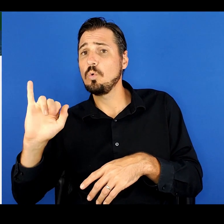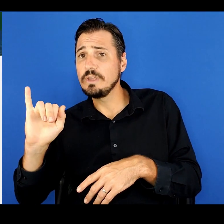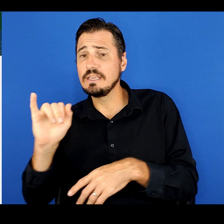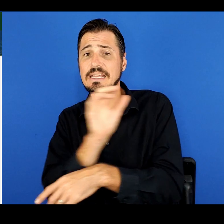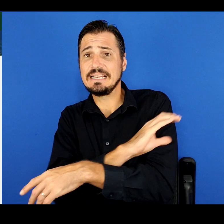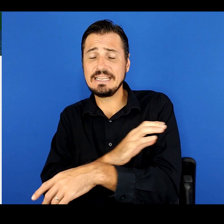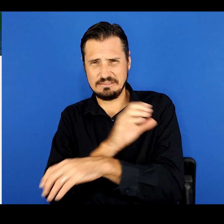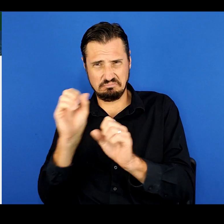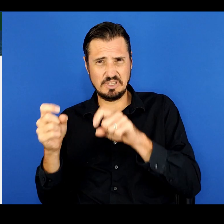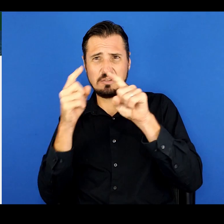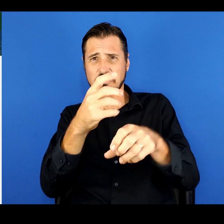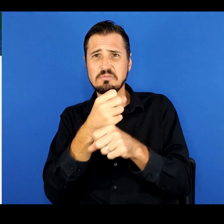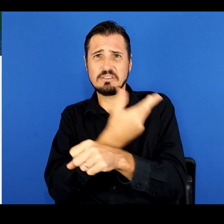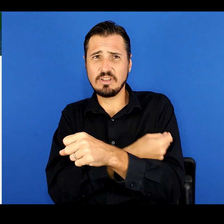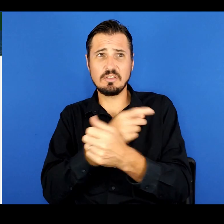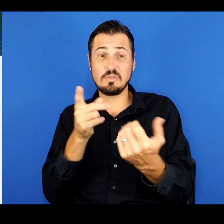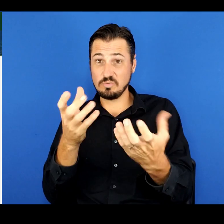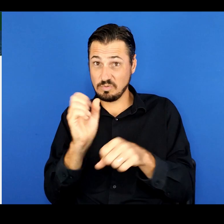how to make an appointment, go to